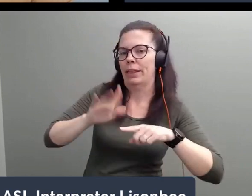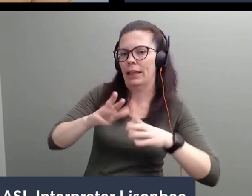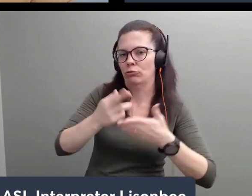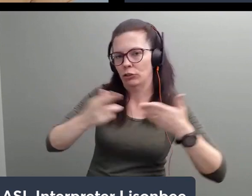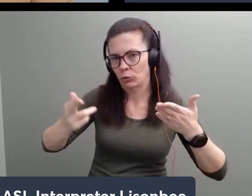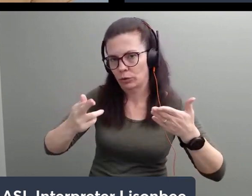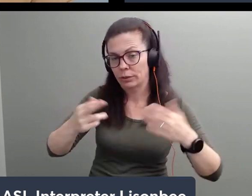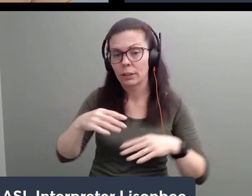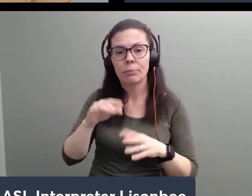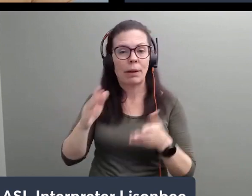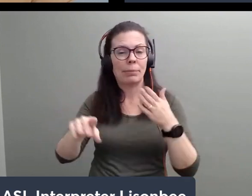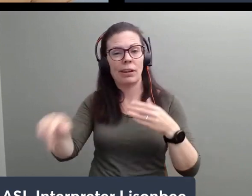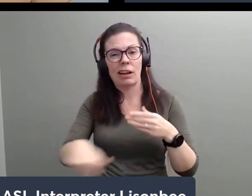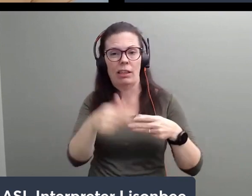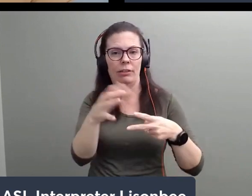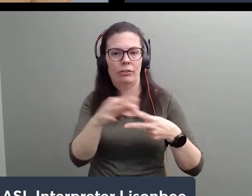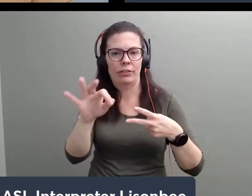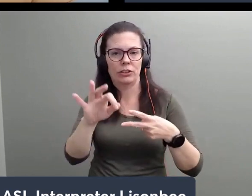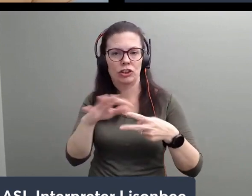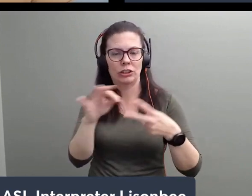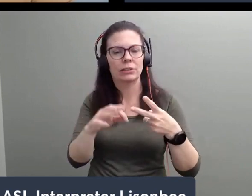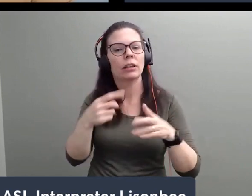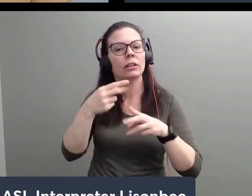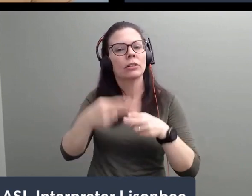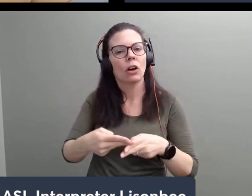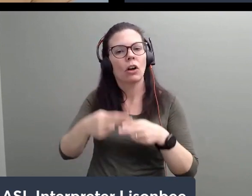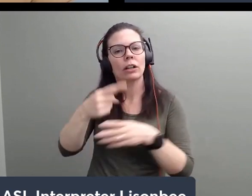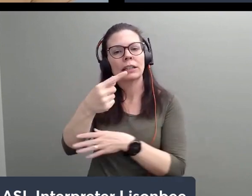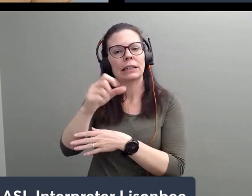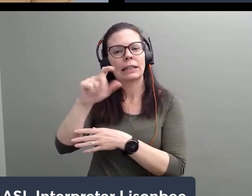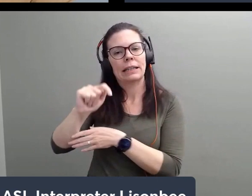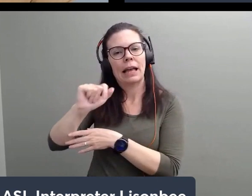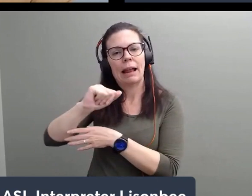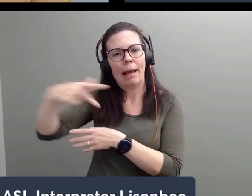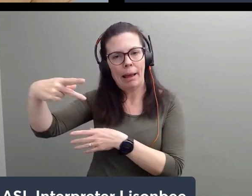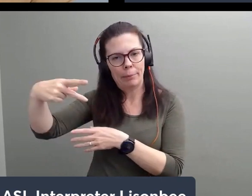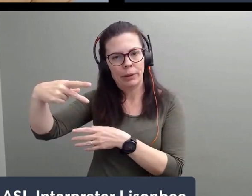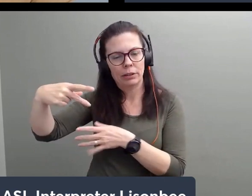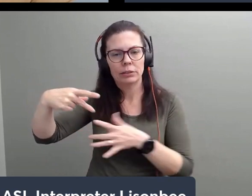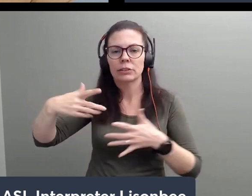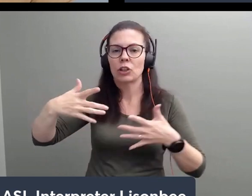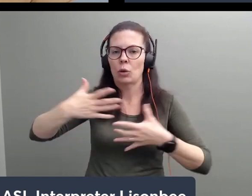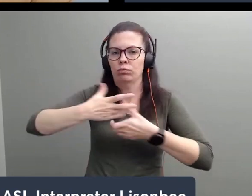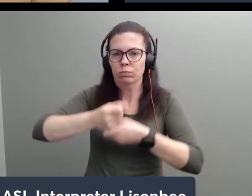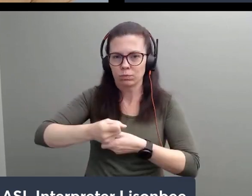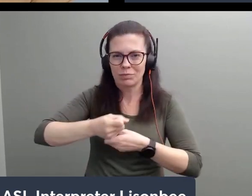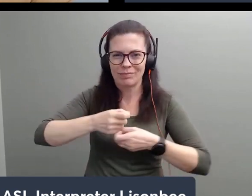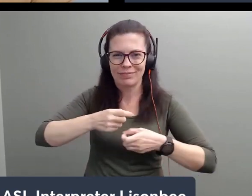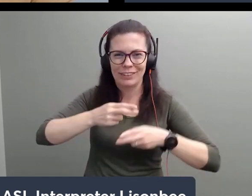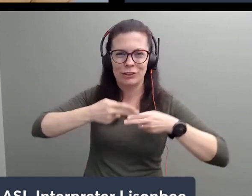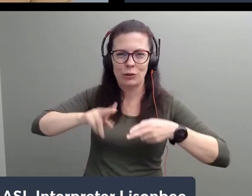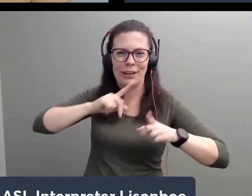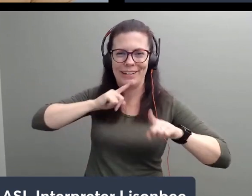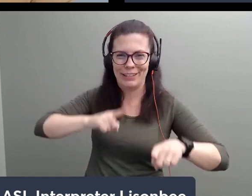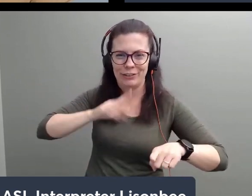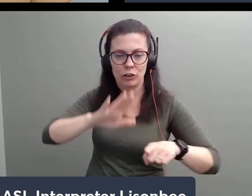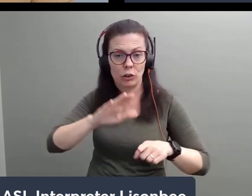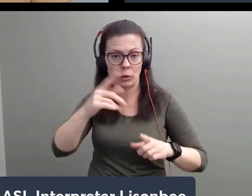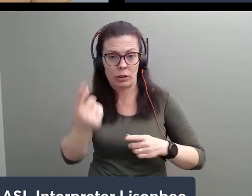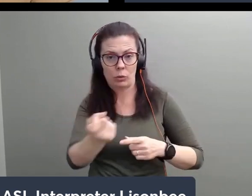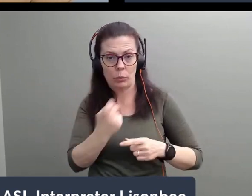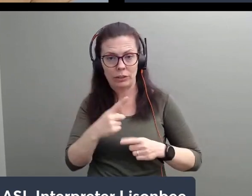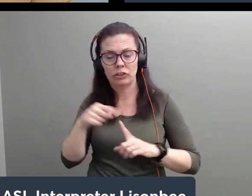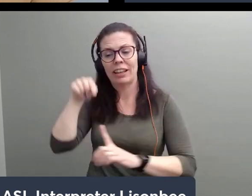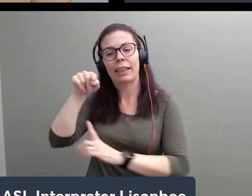another intrinsic function that is called getAt. So the long story short, to your question is, this lab shows